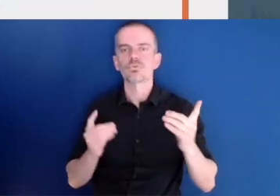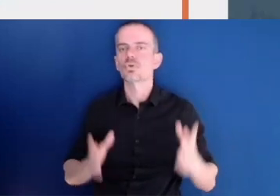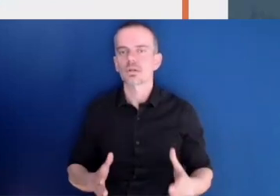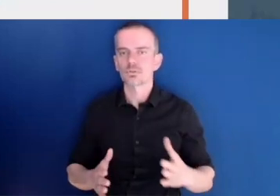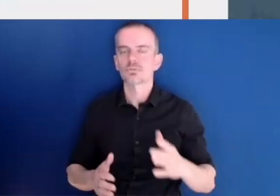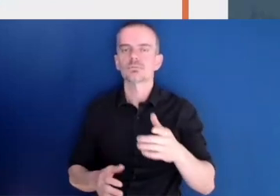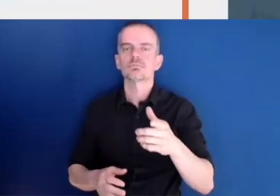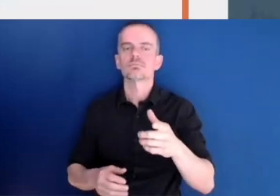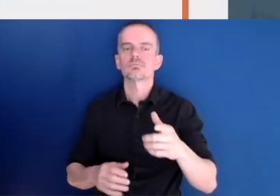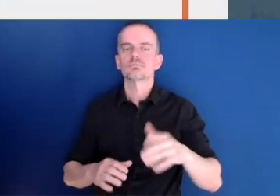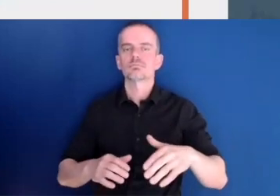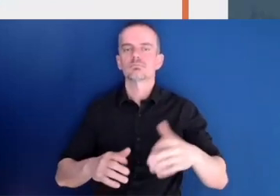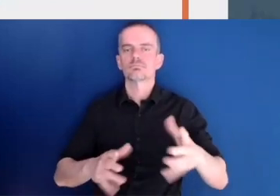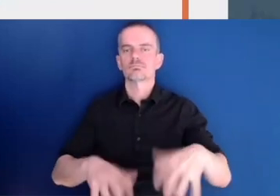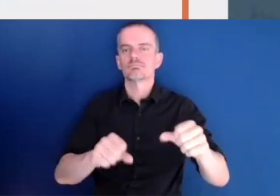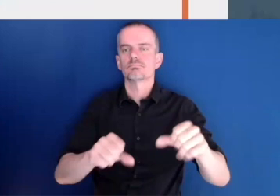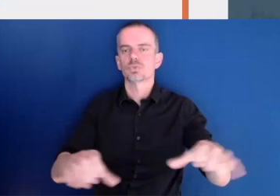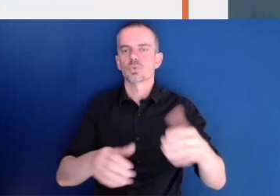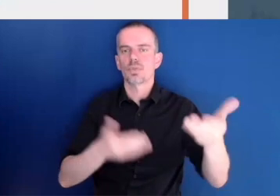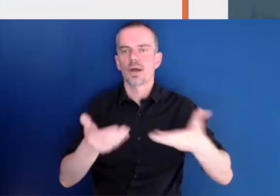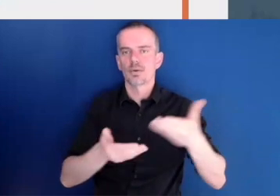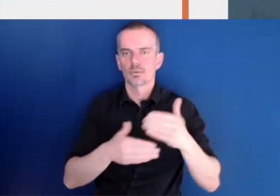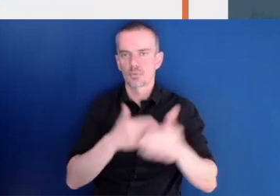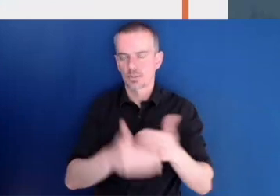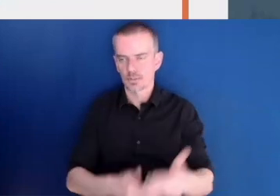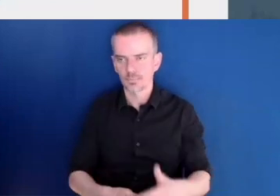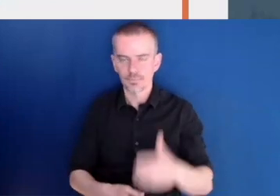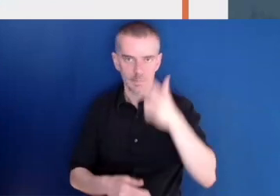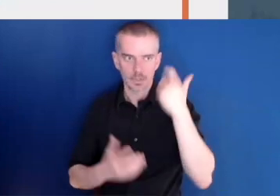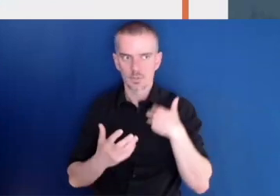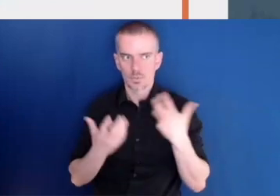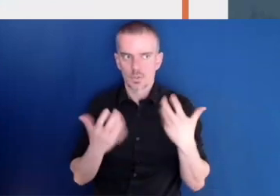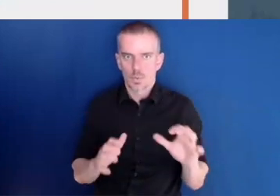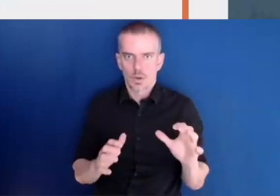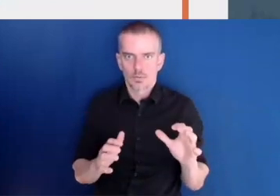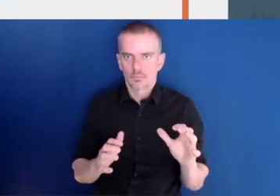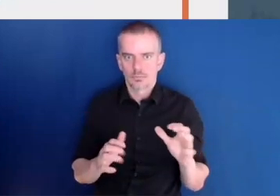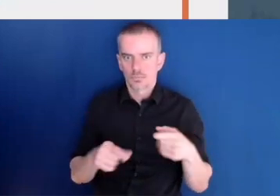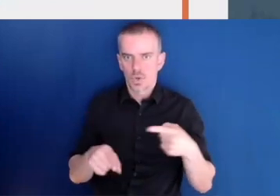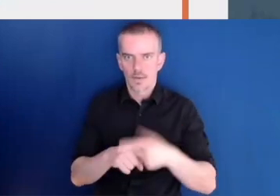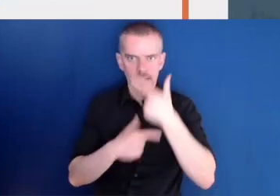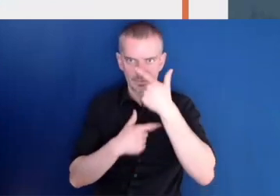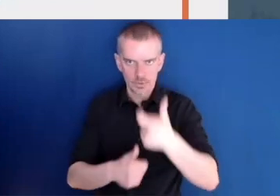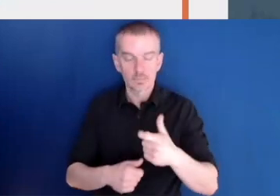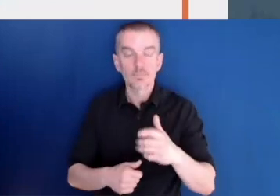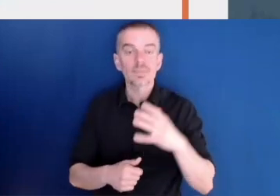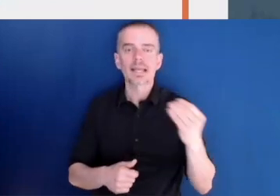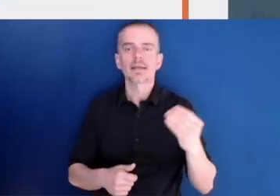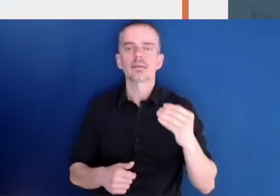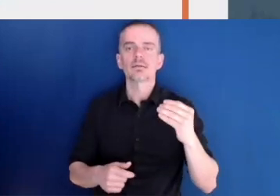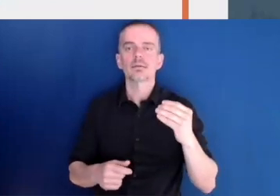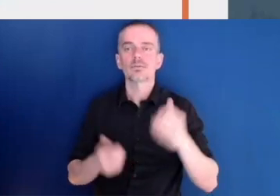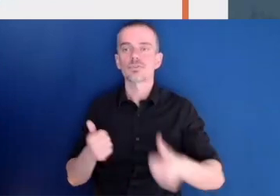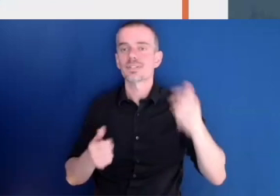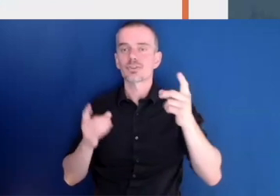carry out or to continue on with the hiring process, because we want to avoid a conflict of interest. And it's very likely that the